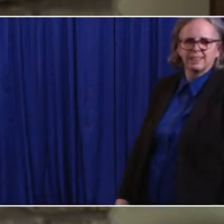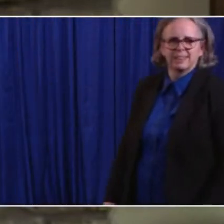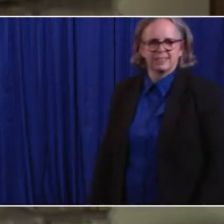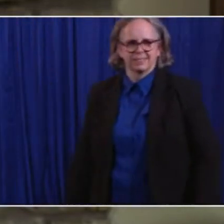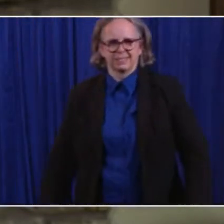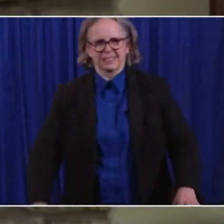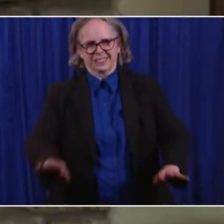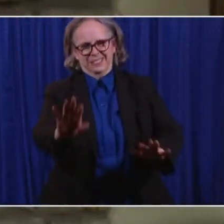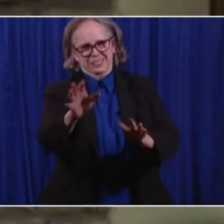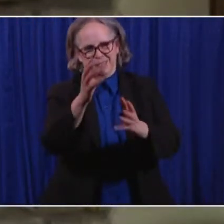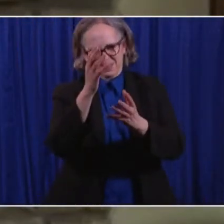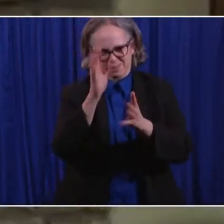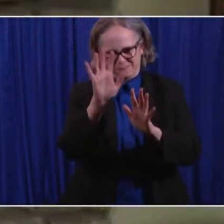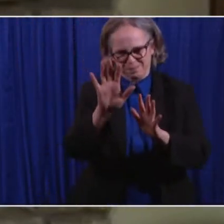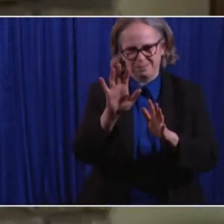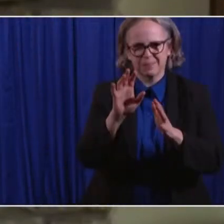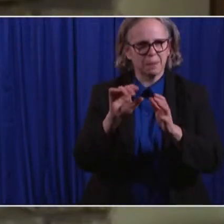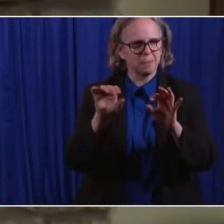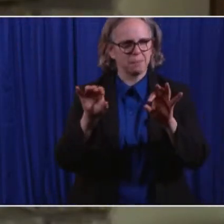a discussion about this.